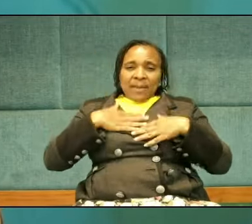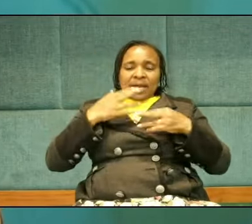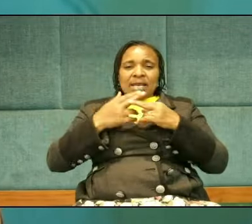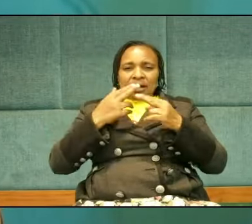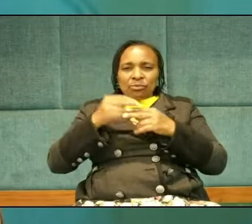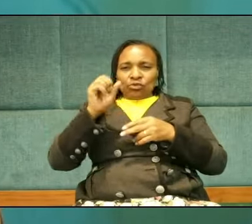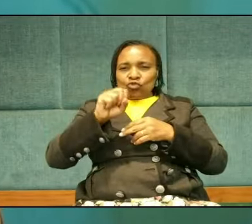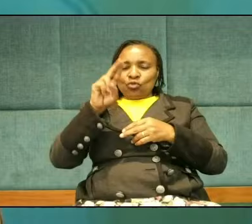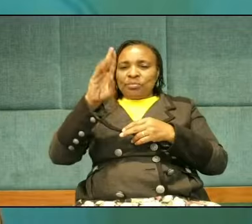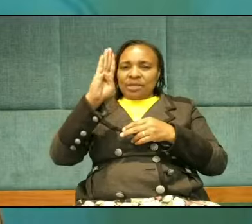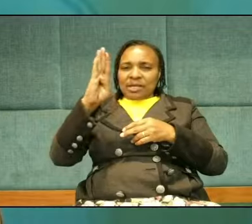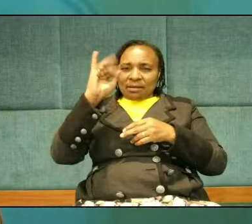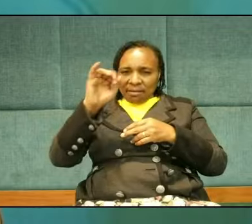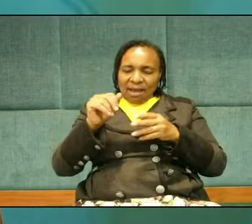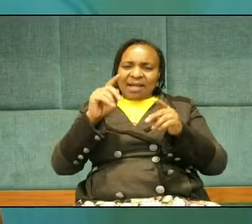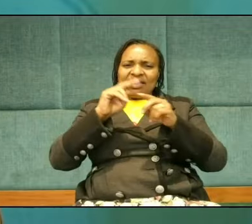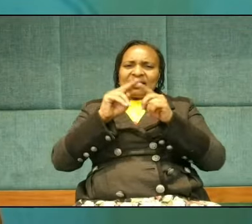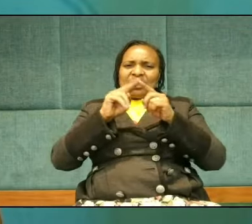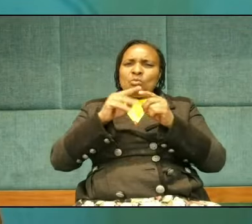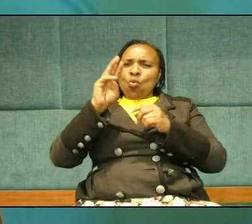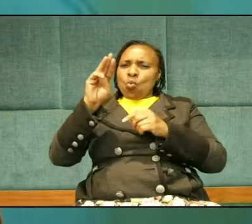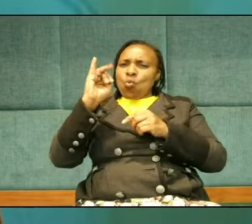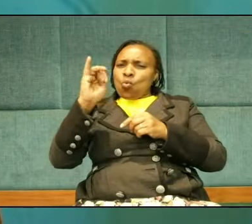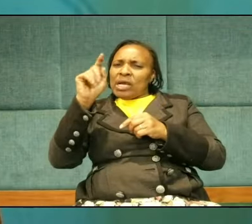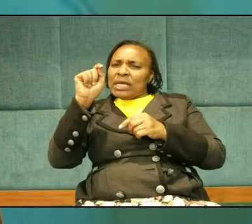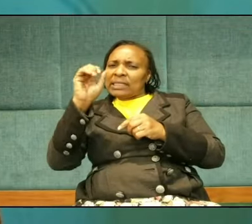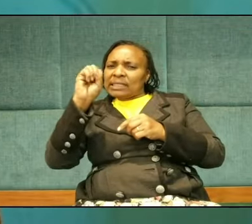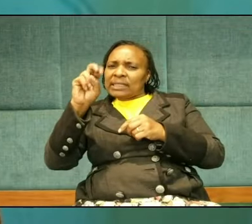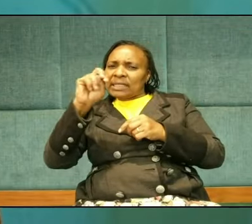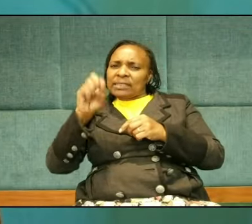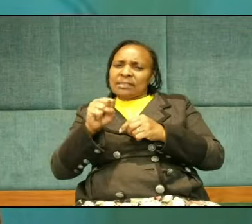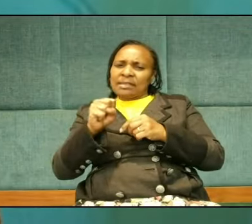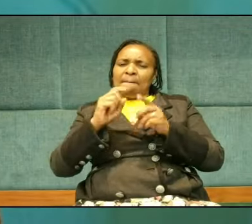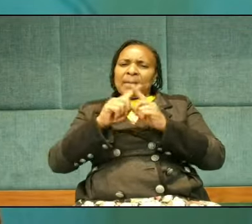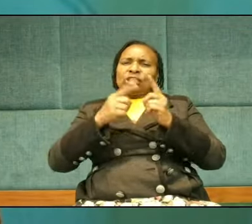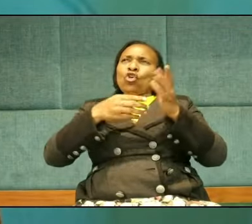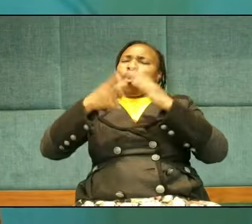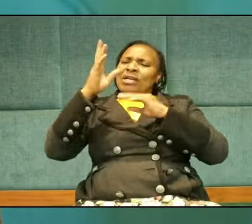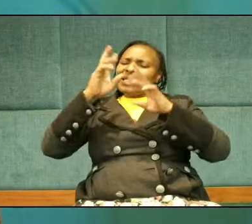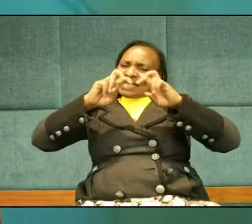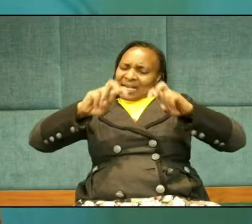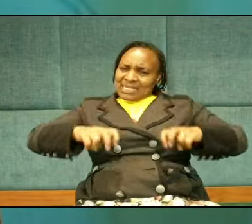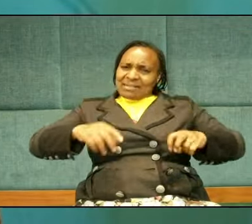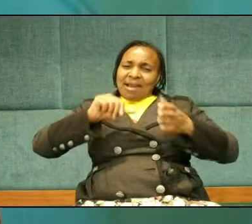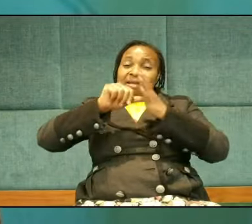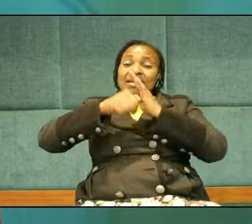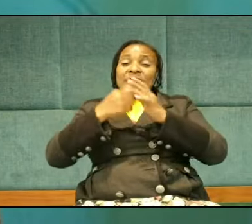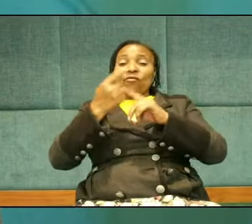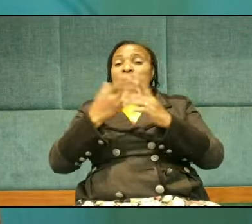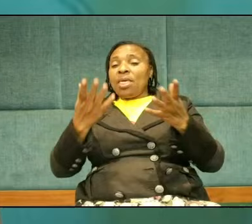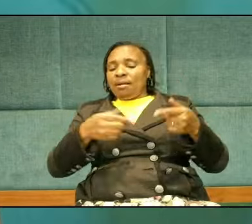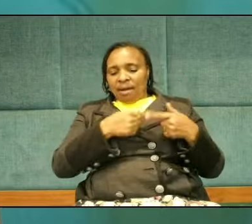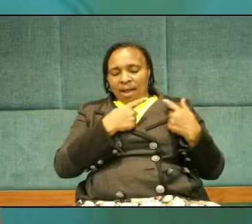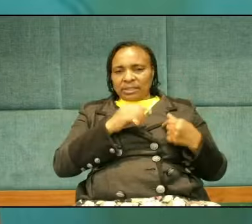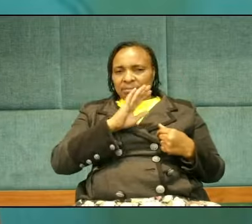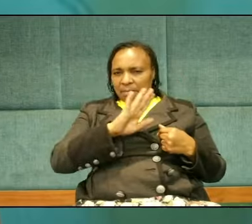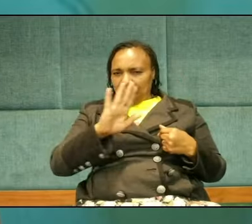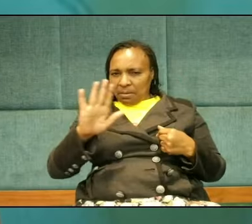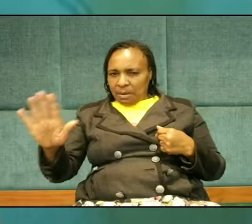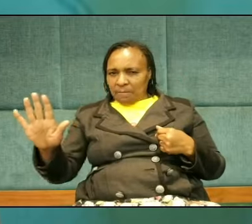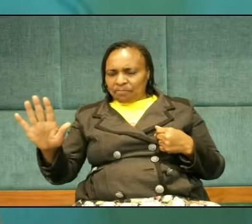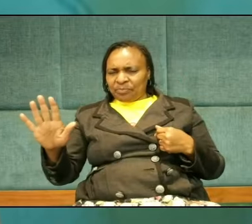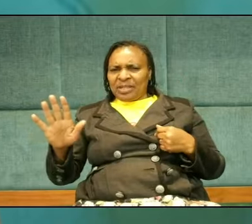Hello, your name is Winston. But now God is really searching for the identity of our heart. So the identity of our heart